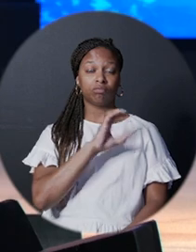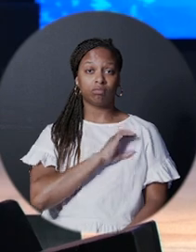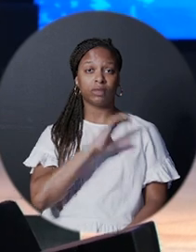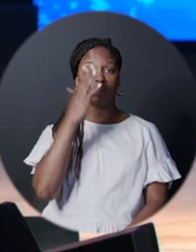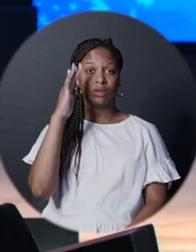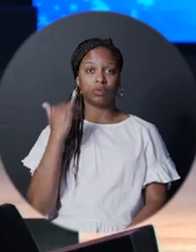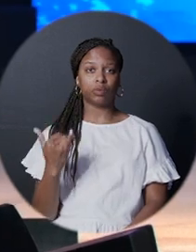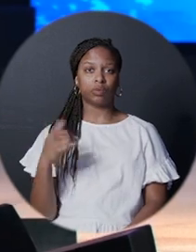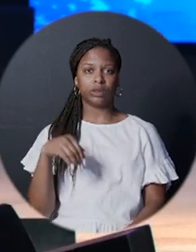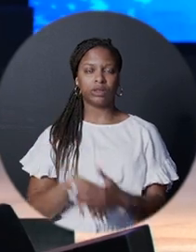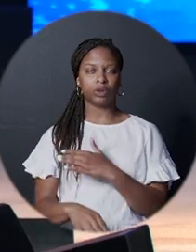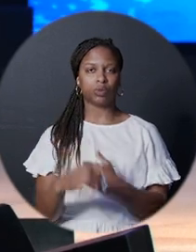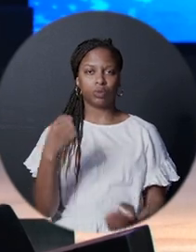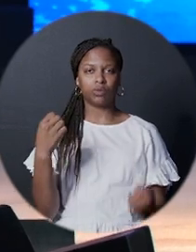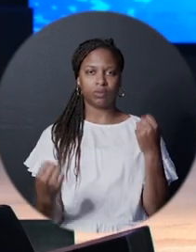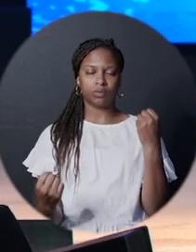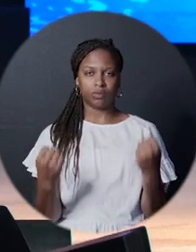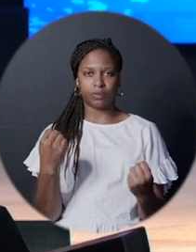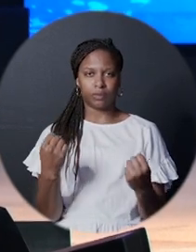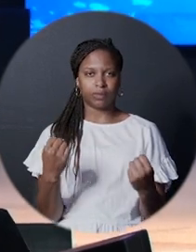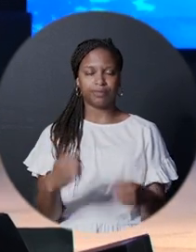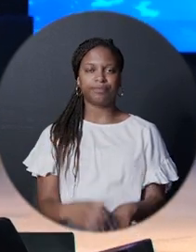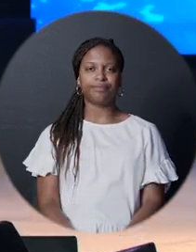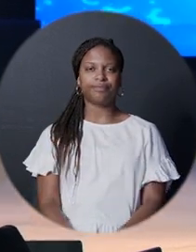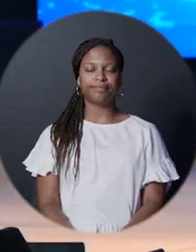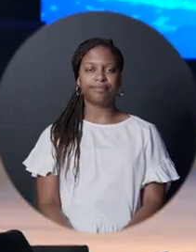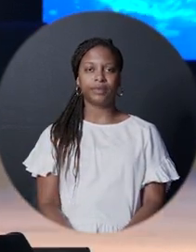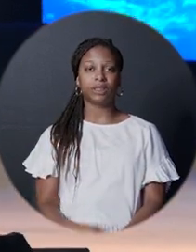Two police officers in California were in their car.